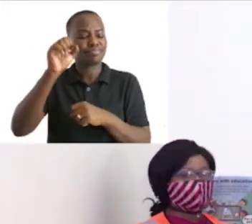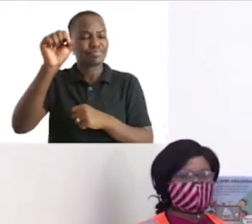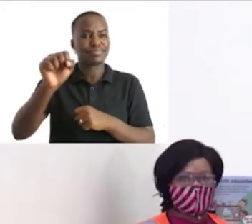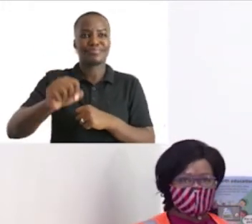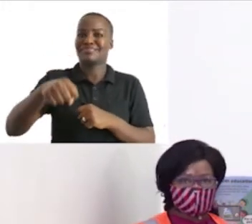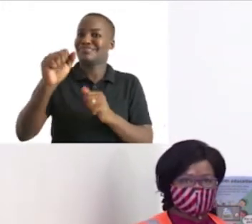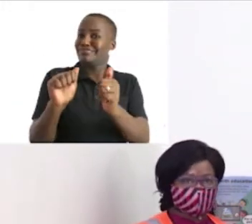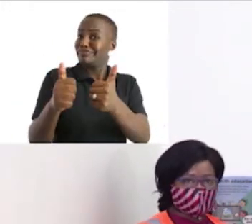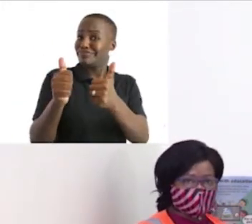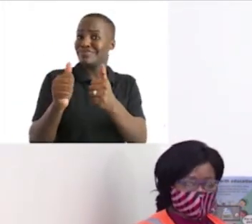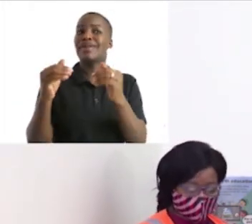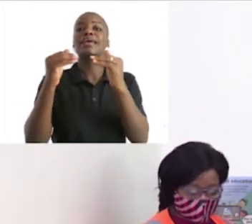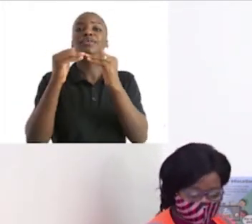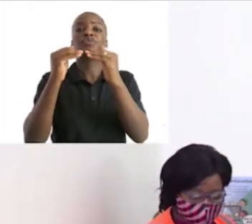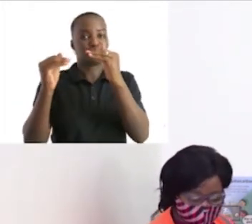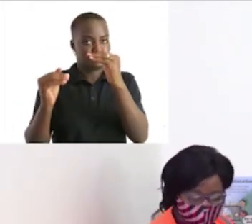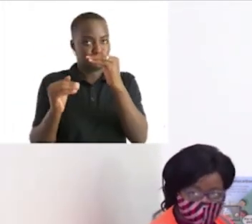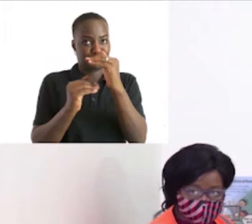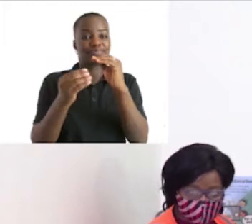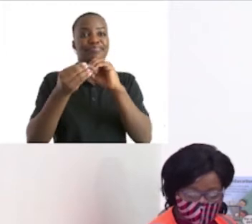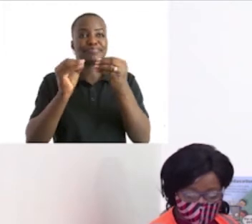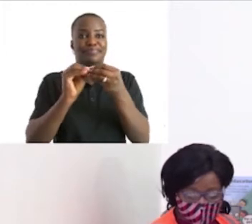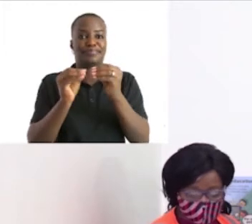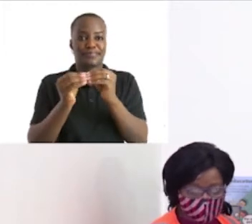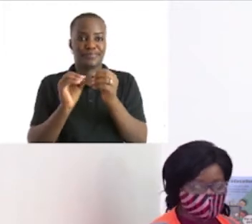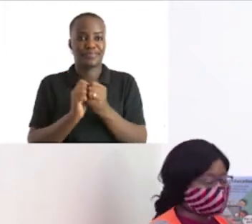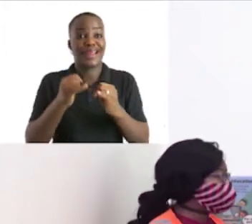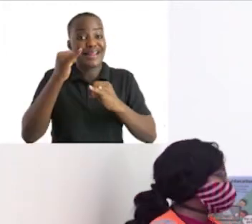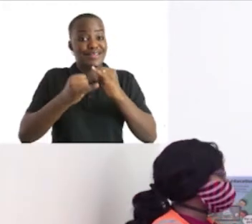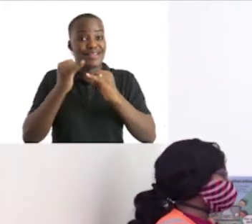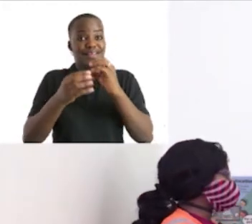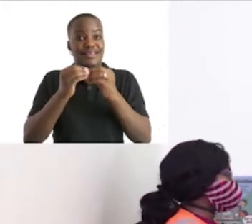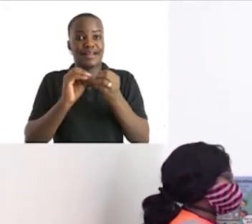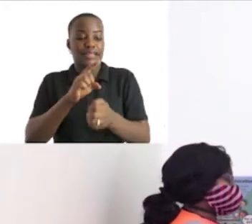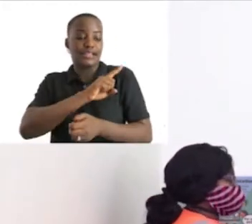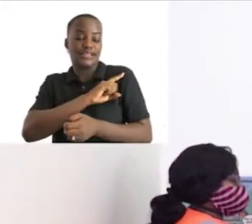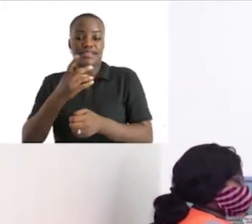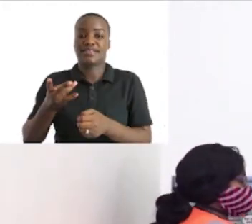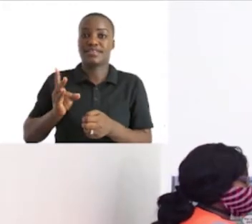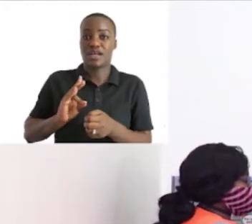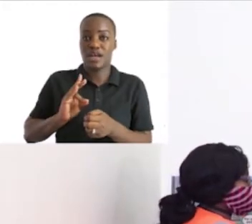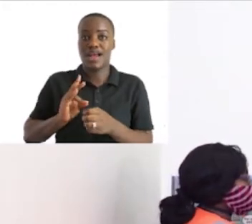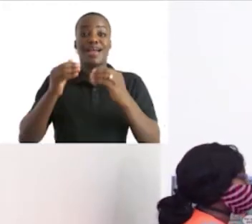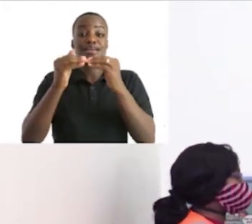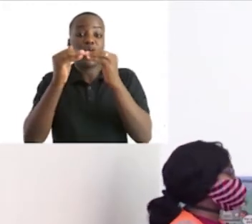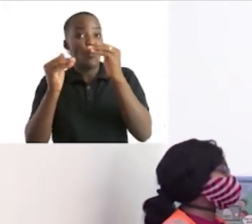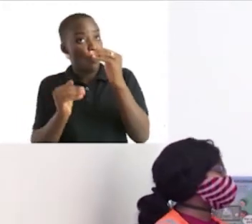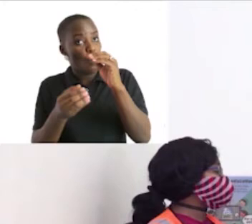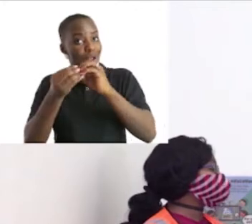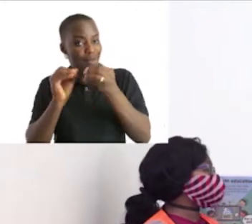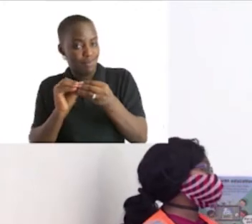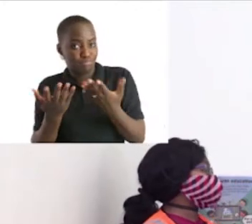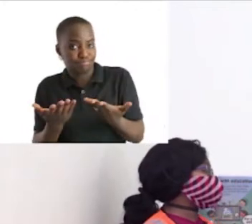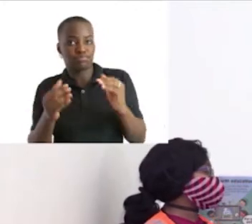Yes, well done. And the last number that we have is 17. Is that an odd number or